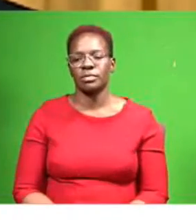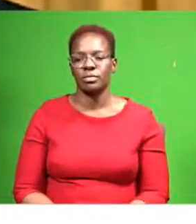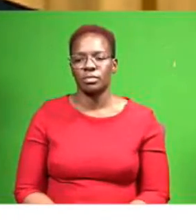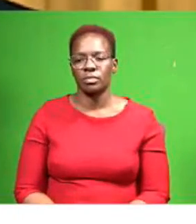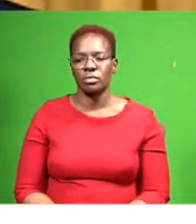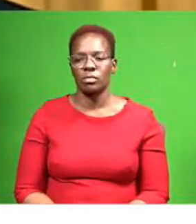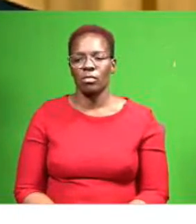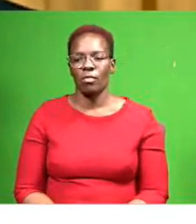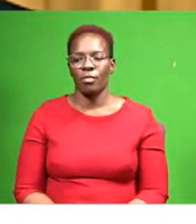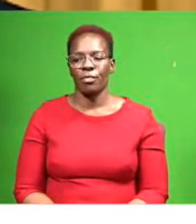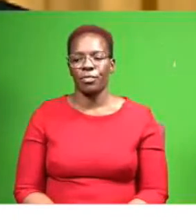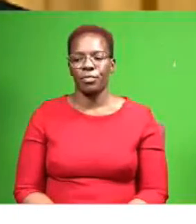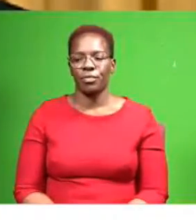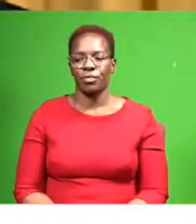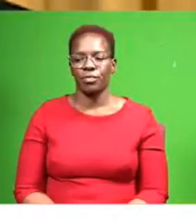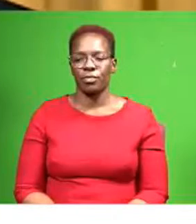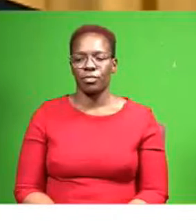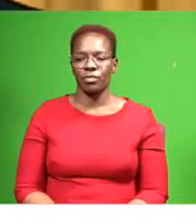So